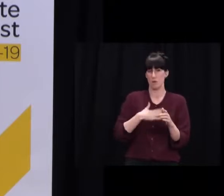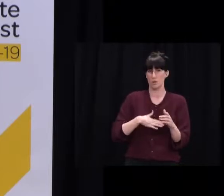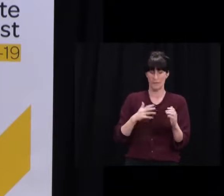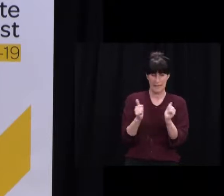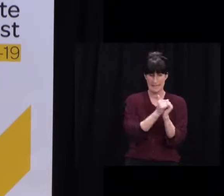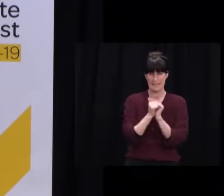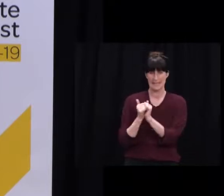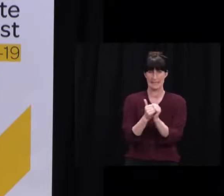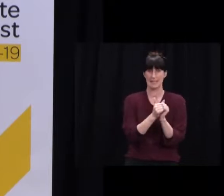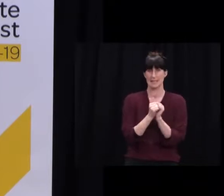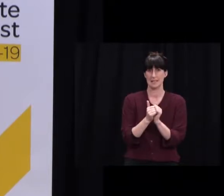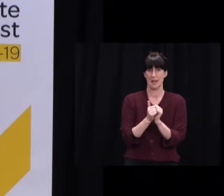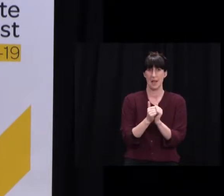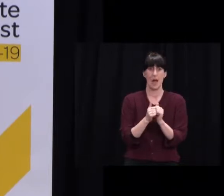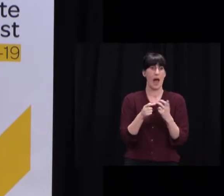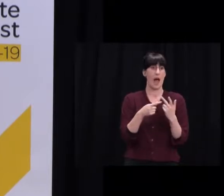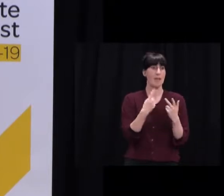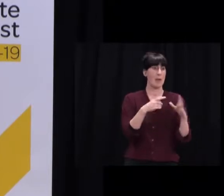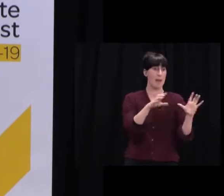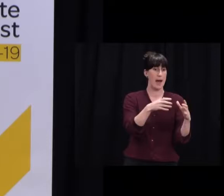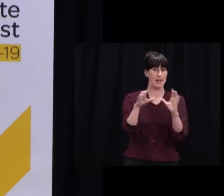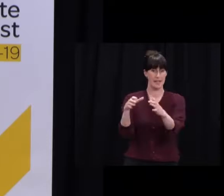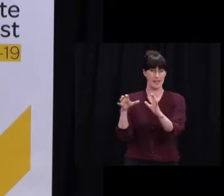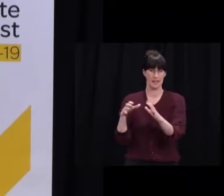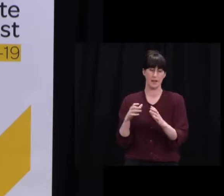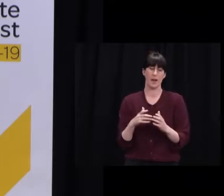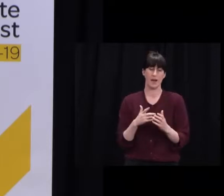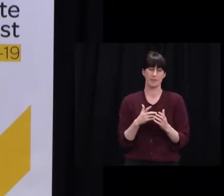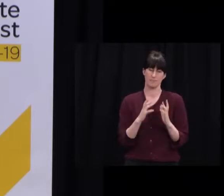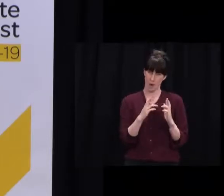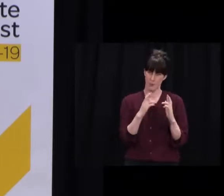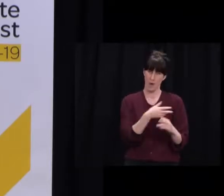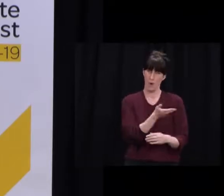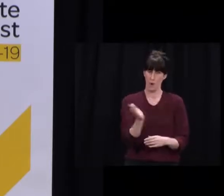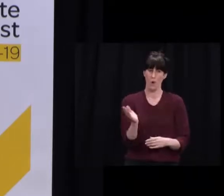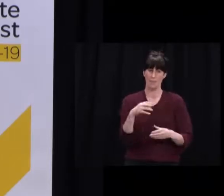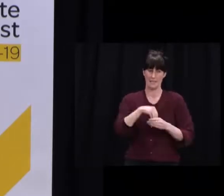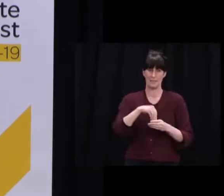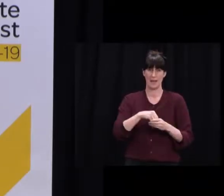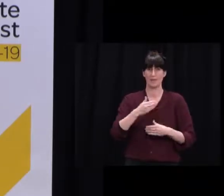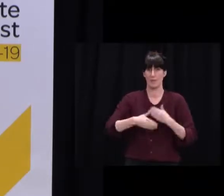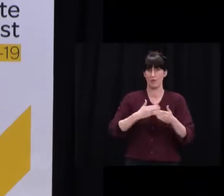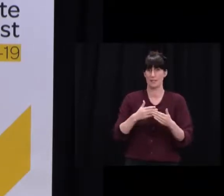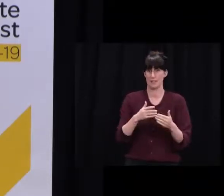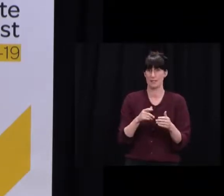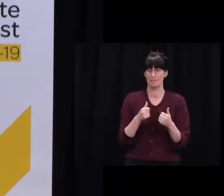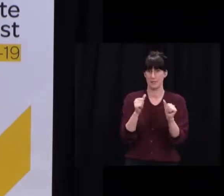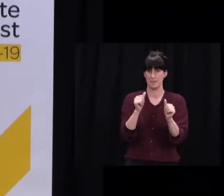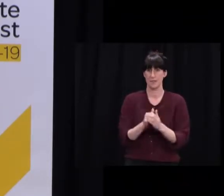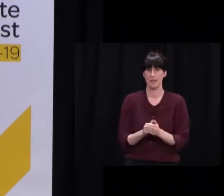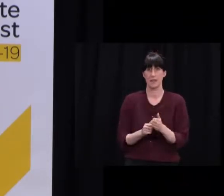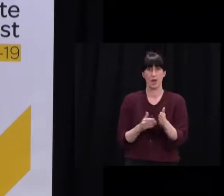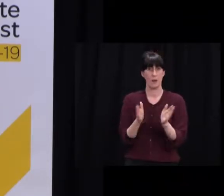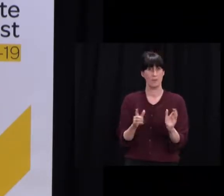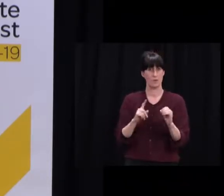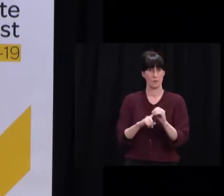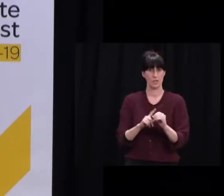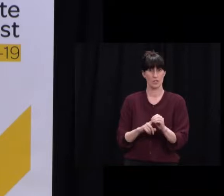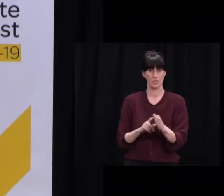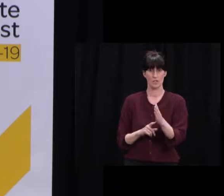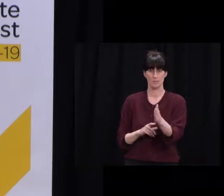course we will aim to reach a consensus on that if we can do. And I ask simply that all other parties participate in